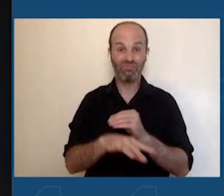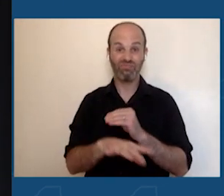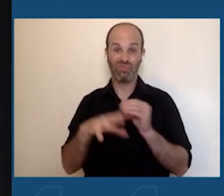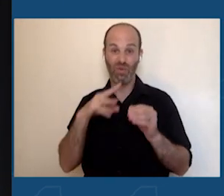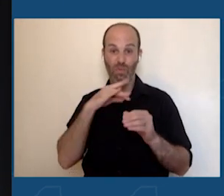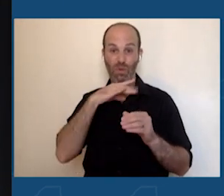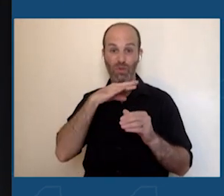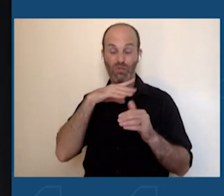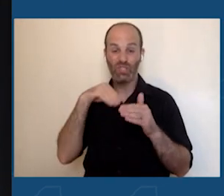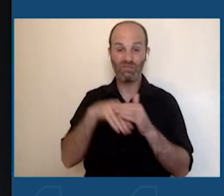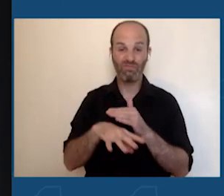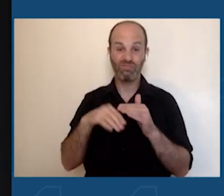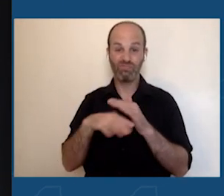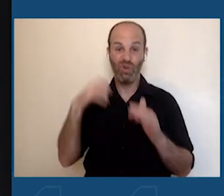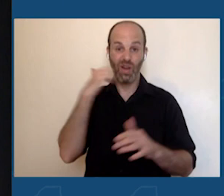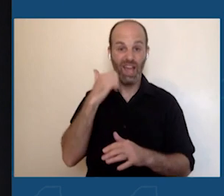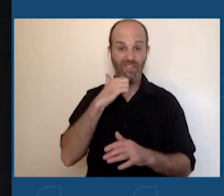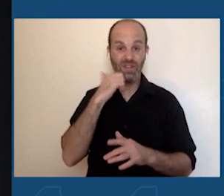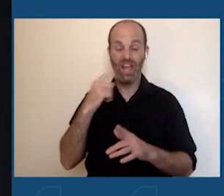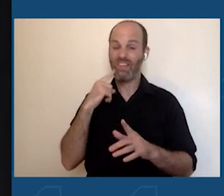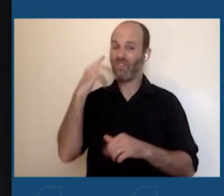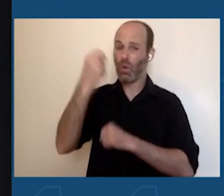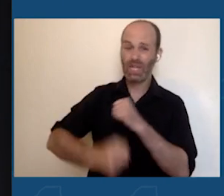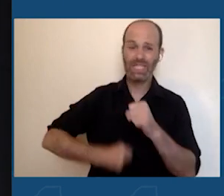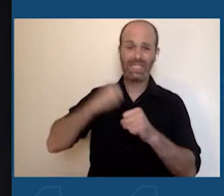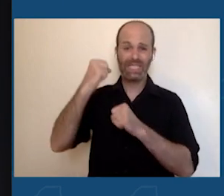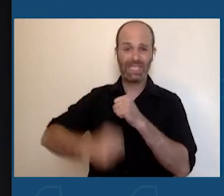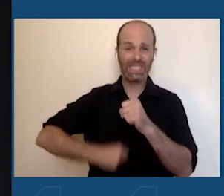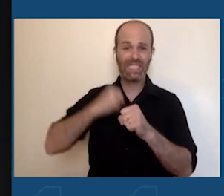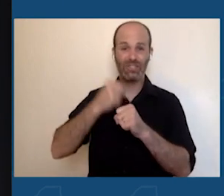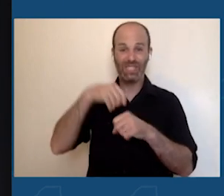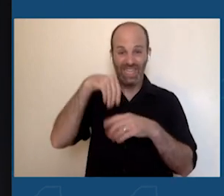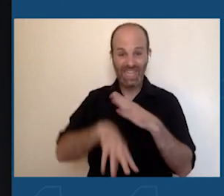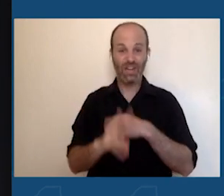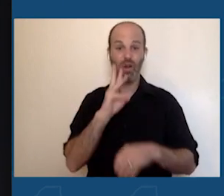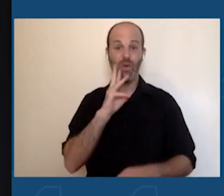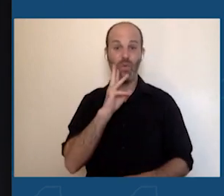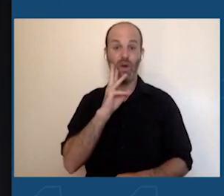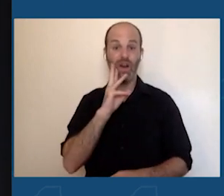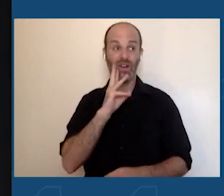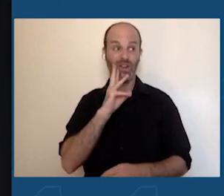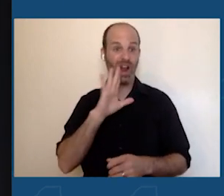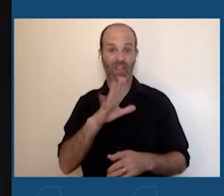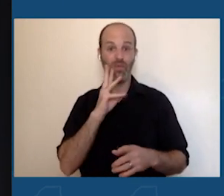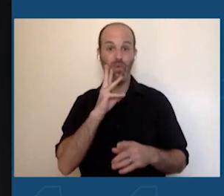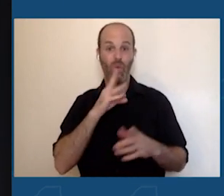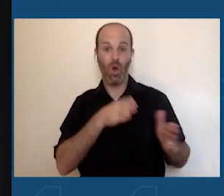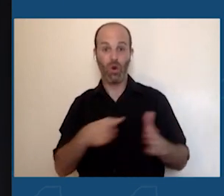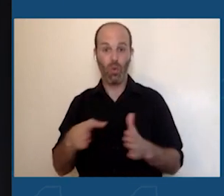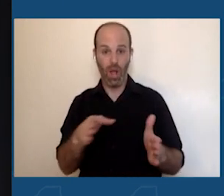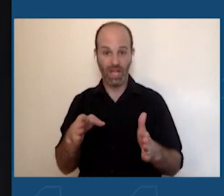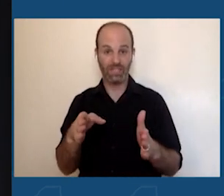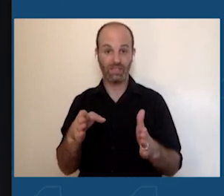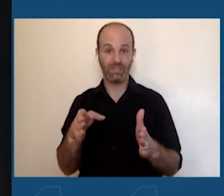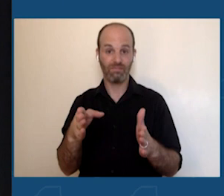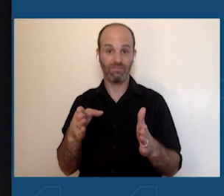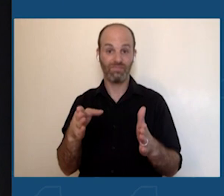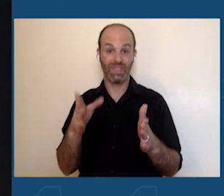decades into our water, into our waterways, that has resulted